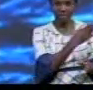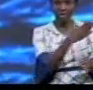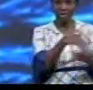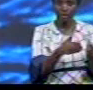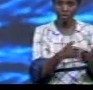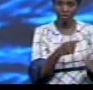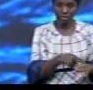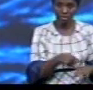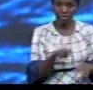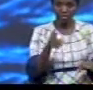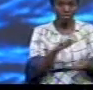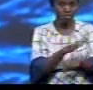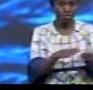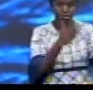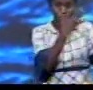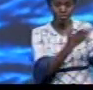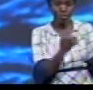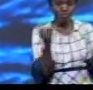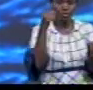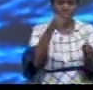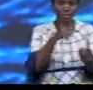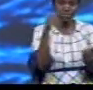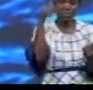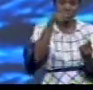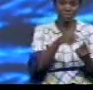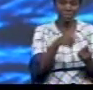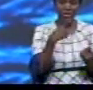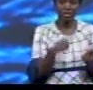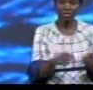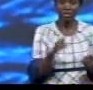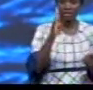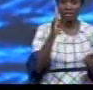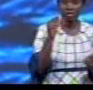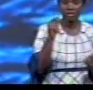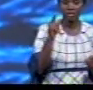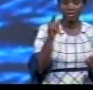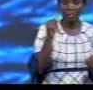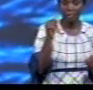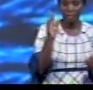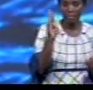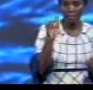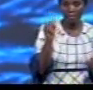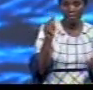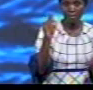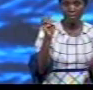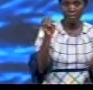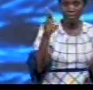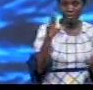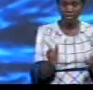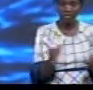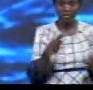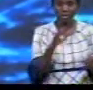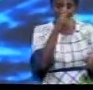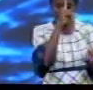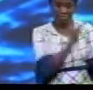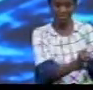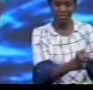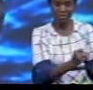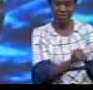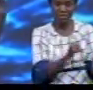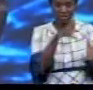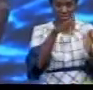until your battery of faith runs down completely, and now you try